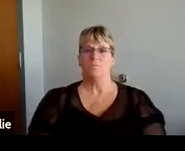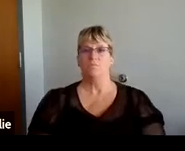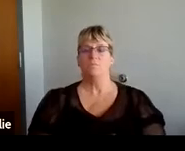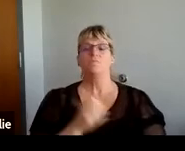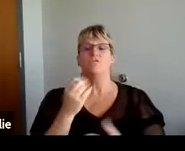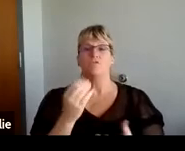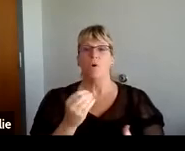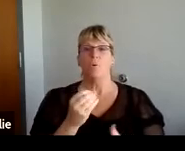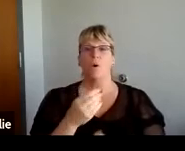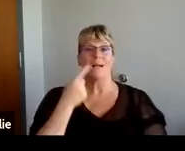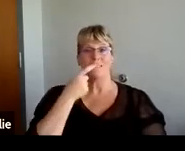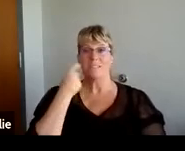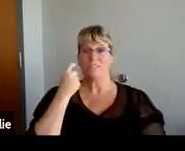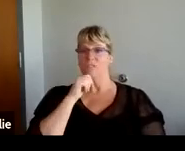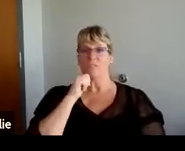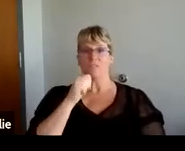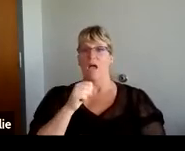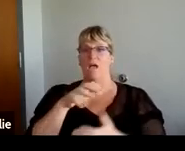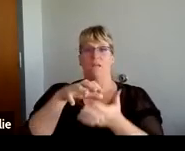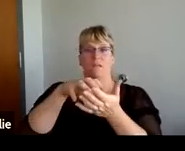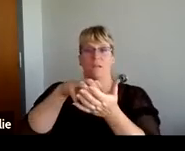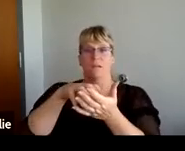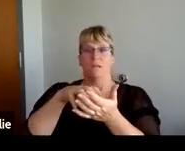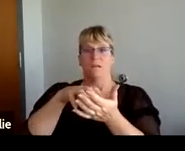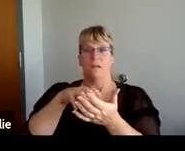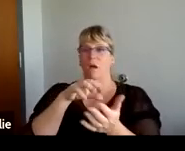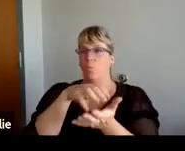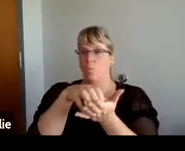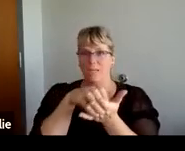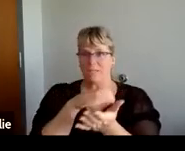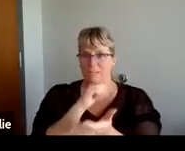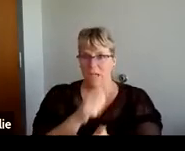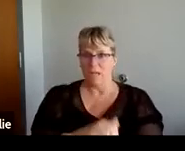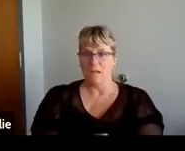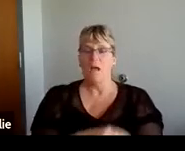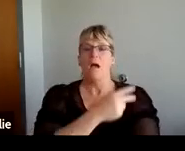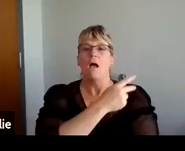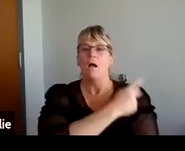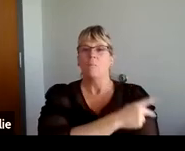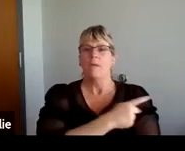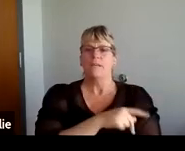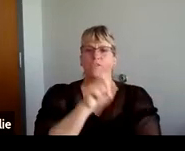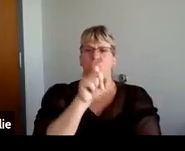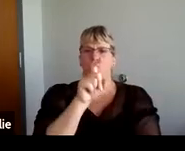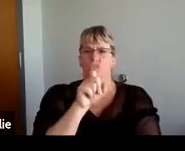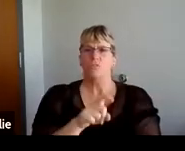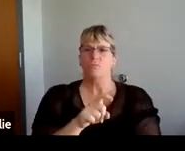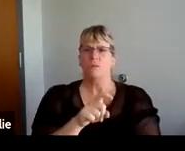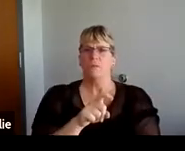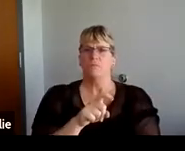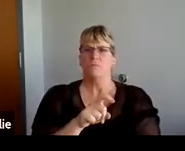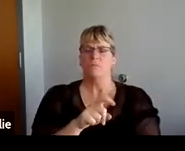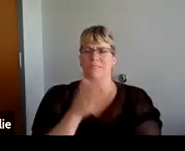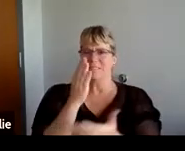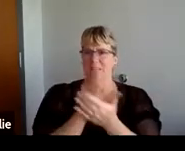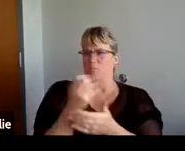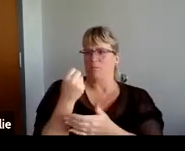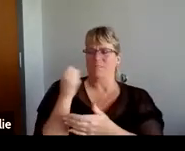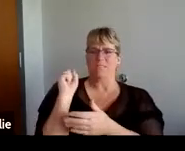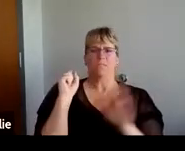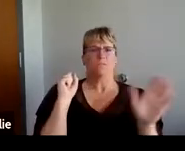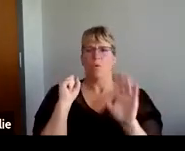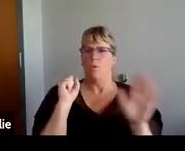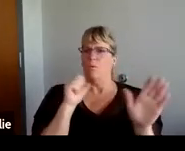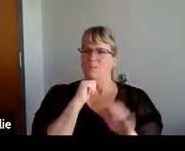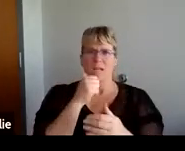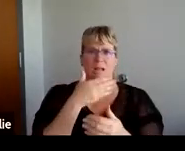So addiction's not a moral weakness. We used to think it was. A patient should be able to resist. It's not a bad